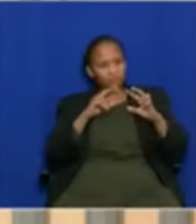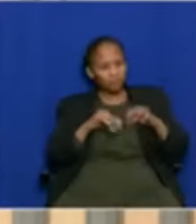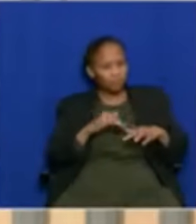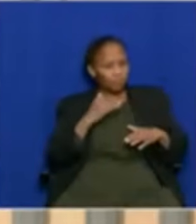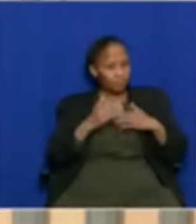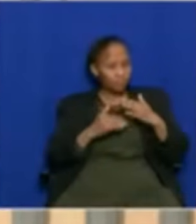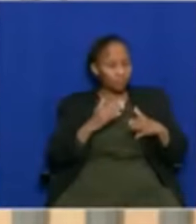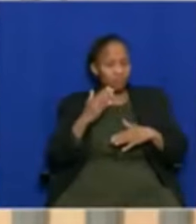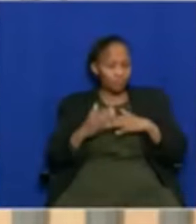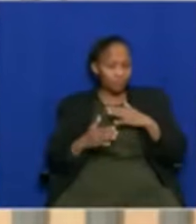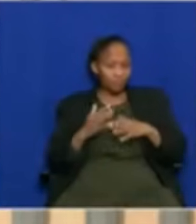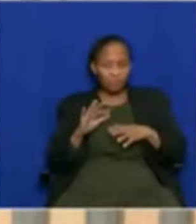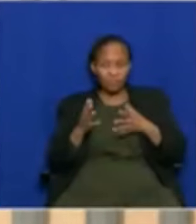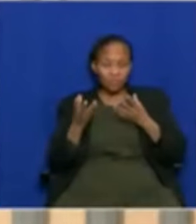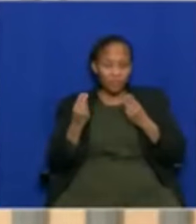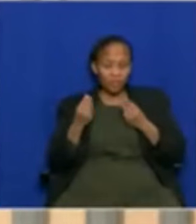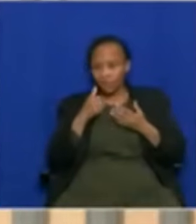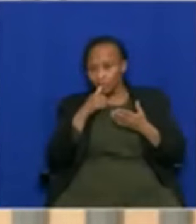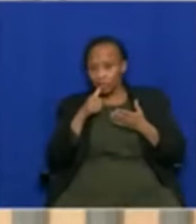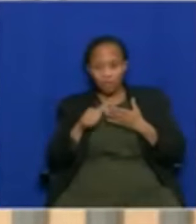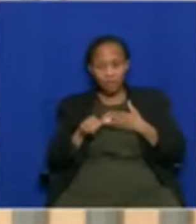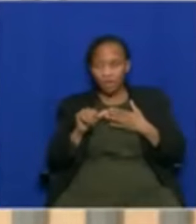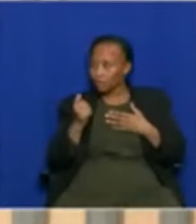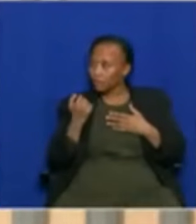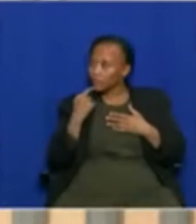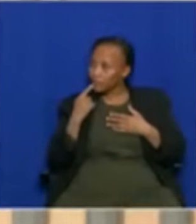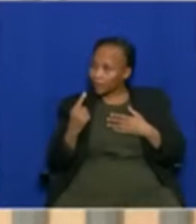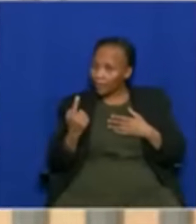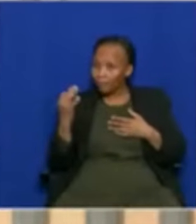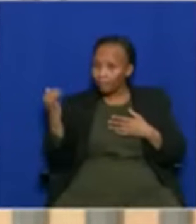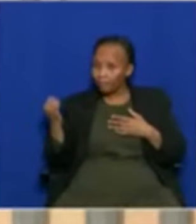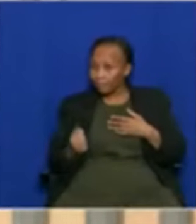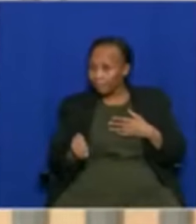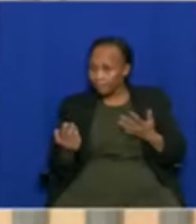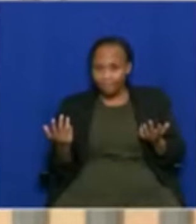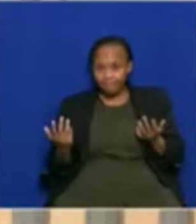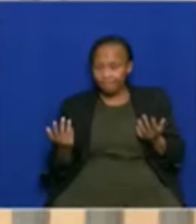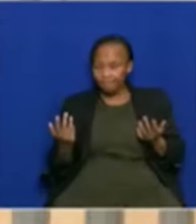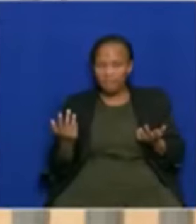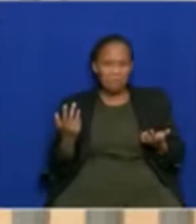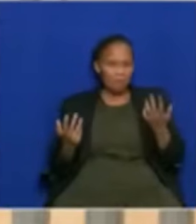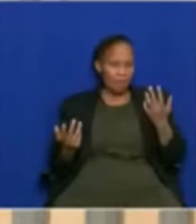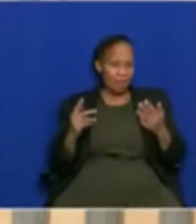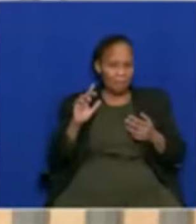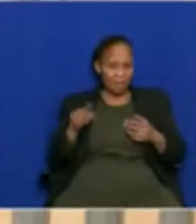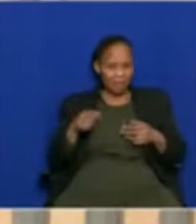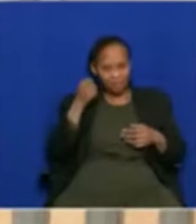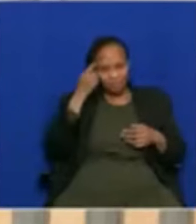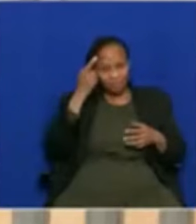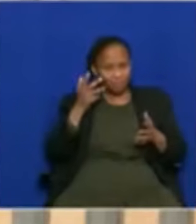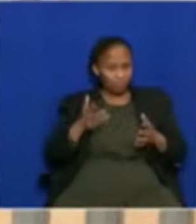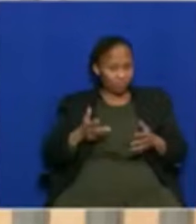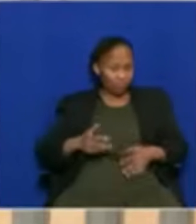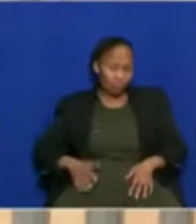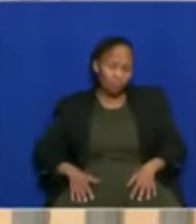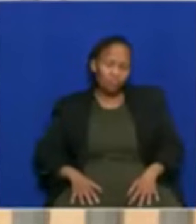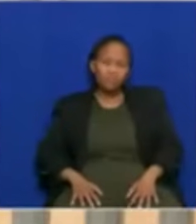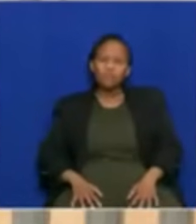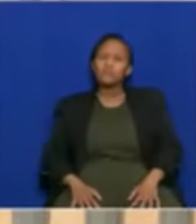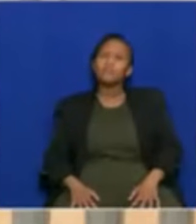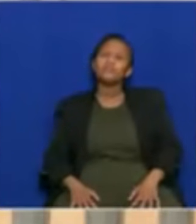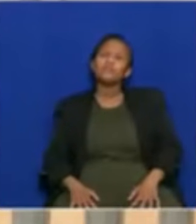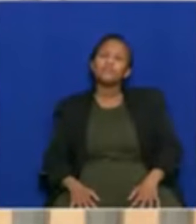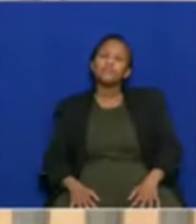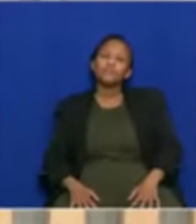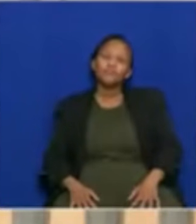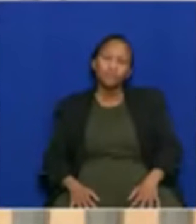awarded a letter of conditional appointment? Is that how I should understand it? Your whole vetting